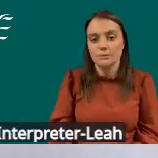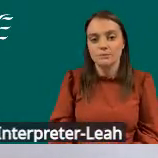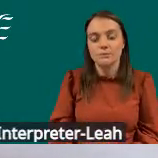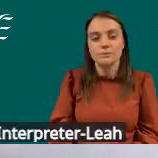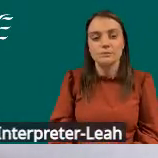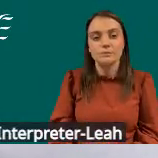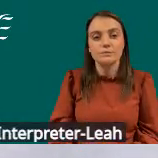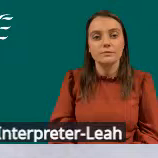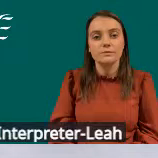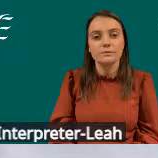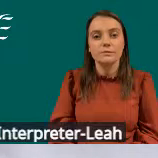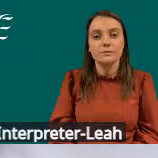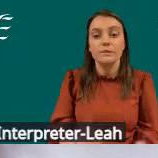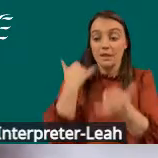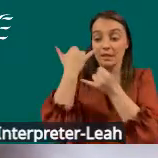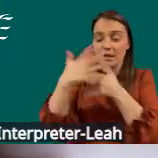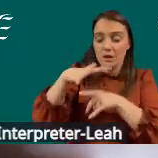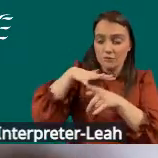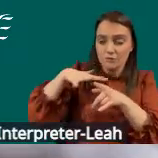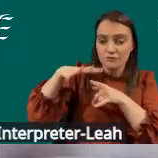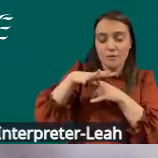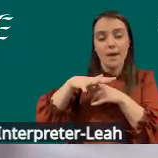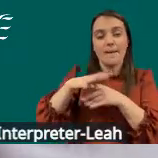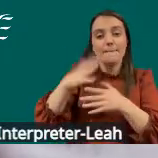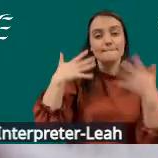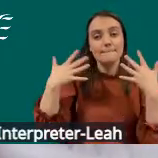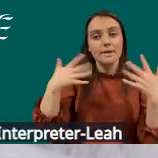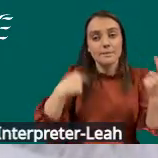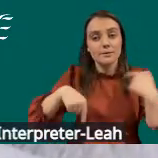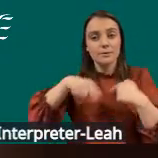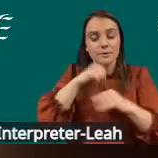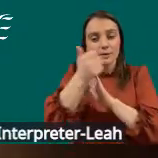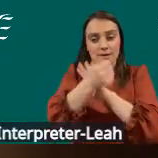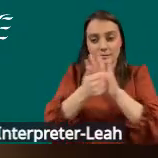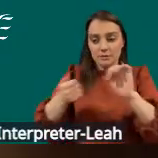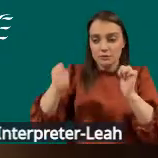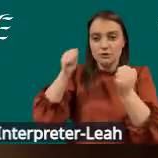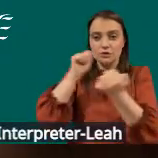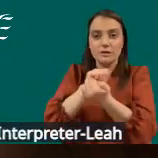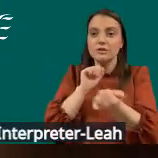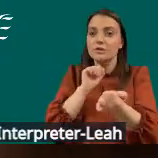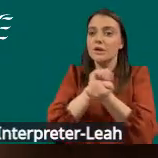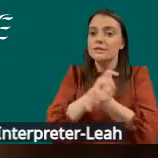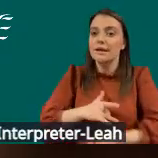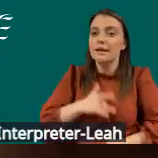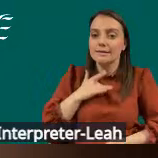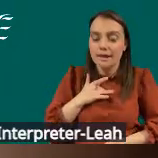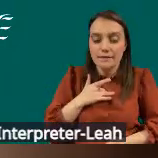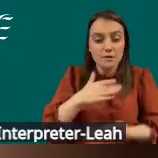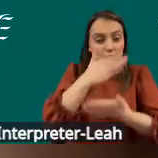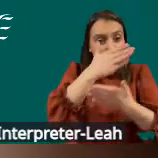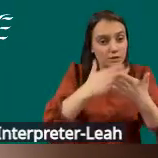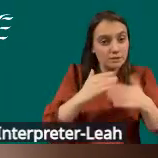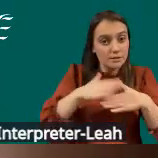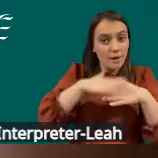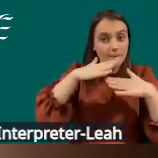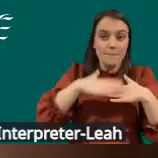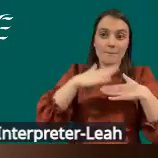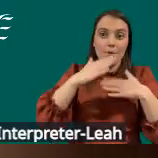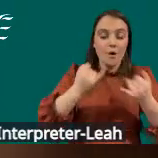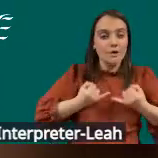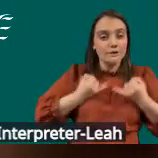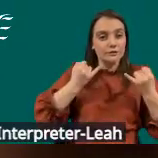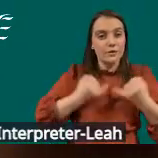years around menopause, we as women may experience some changes in our sex lives. For some, it is more enjoyable as the